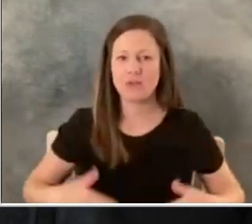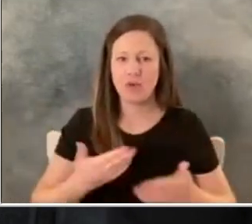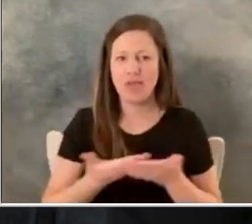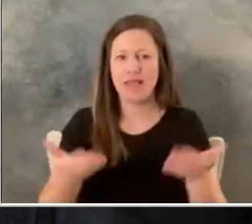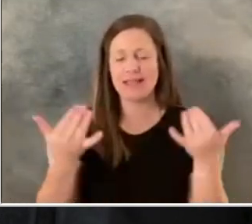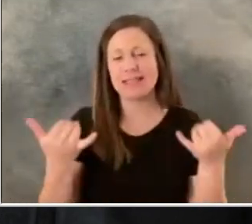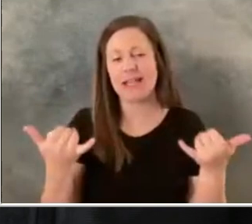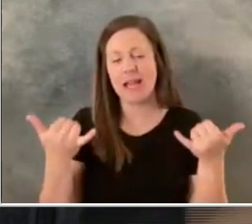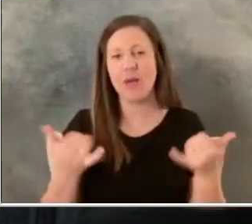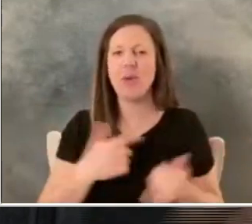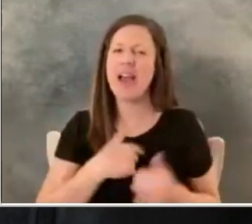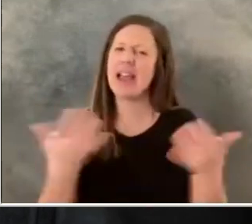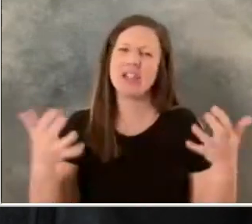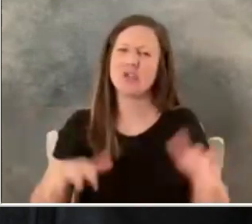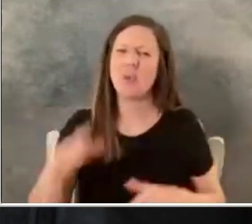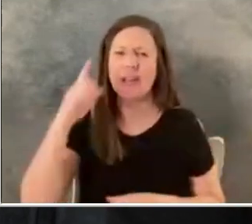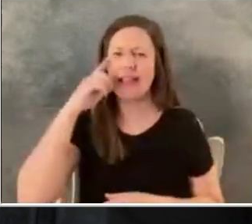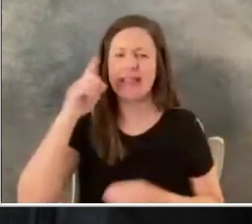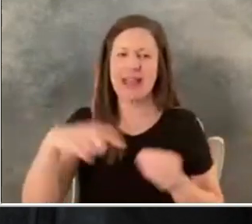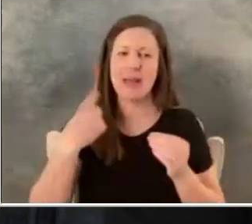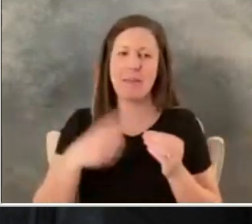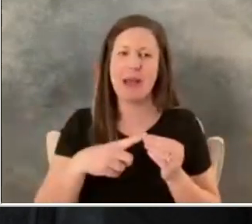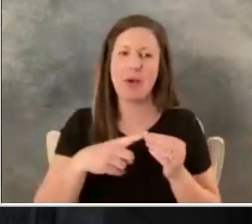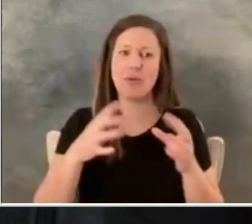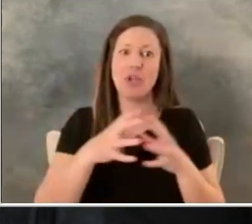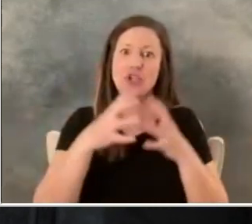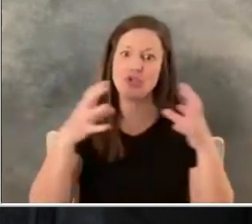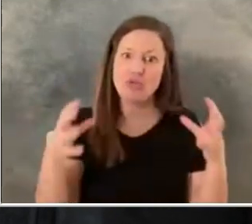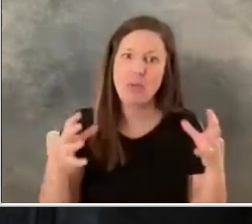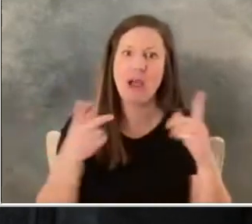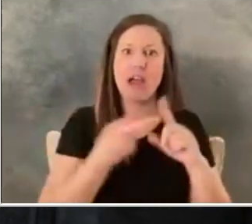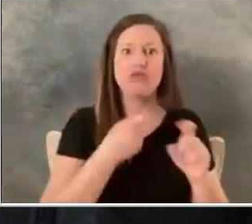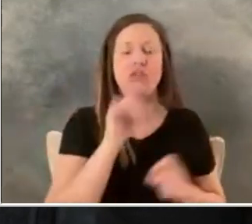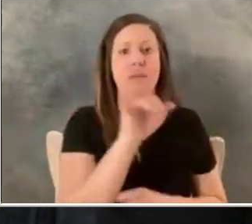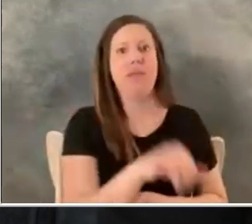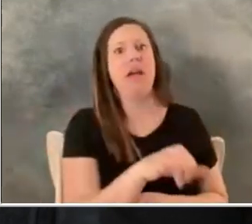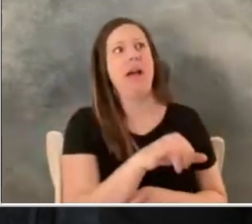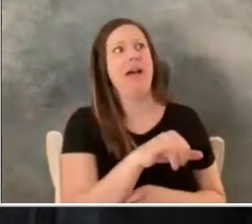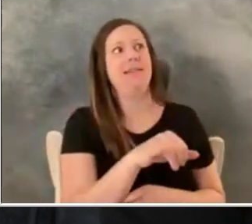think about like so much in that part.